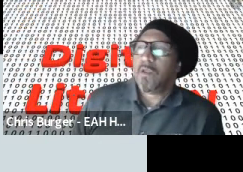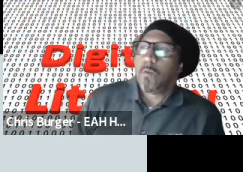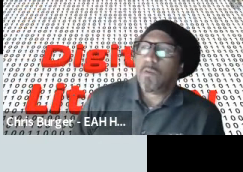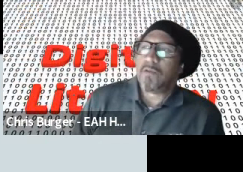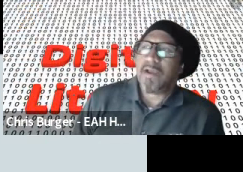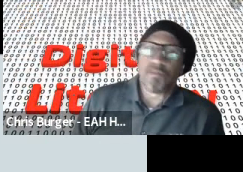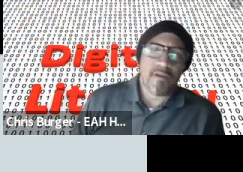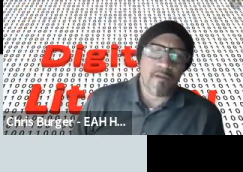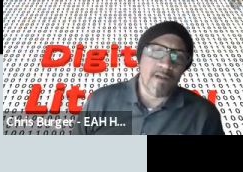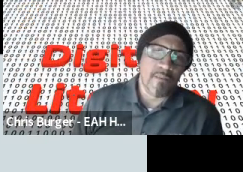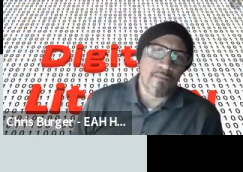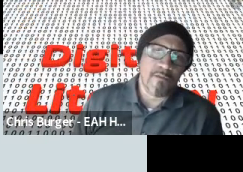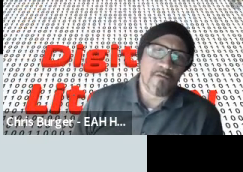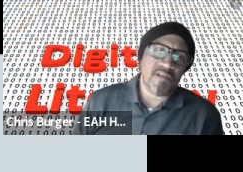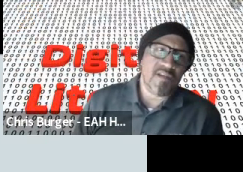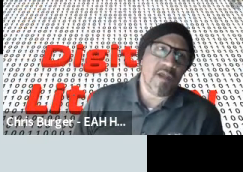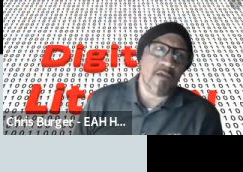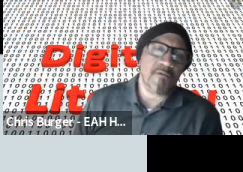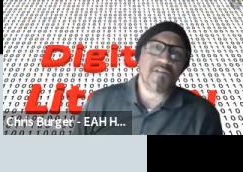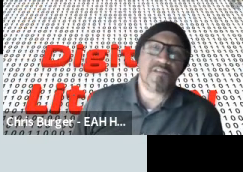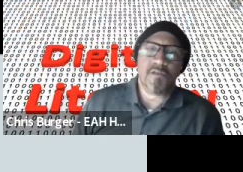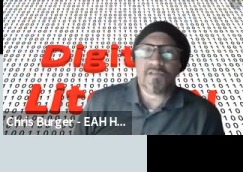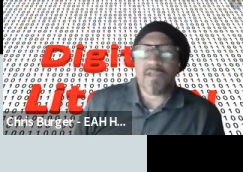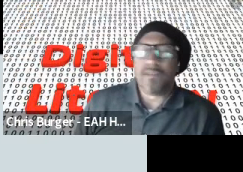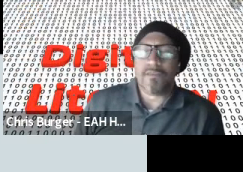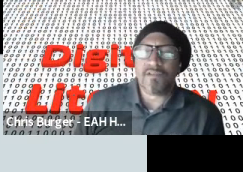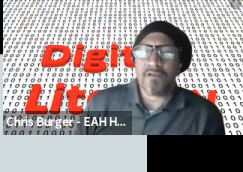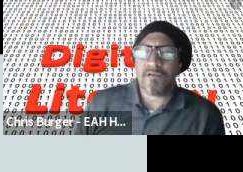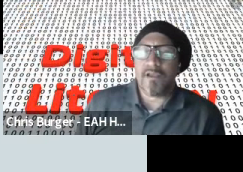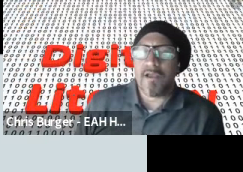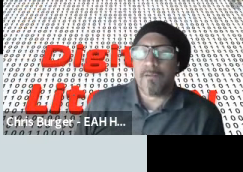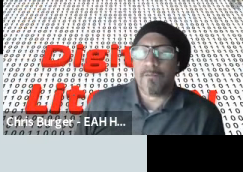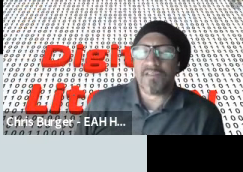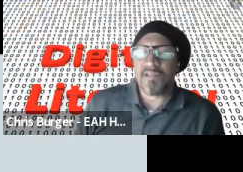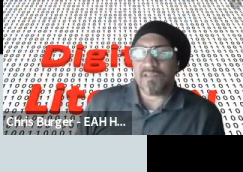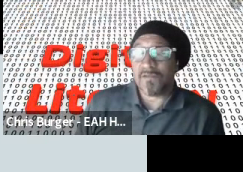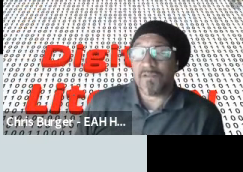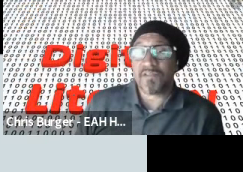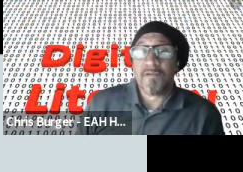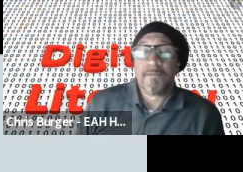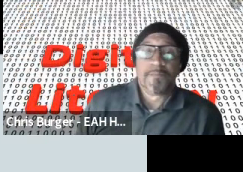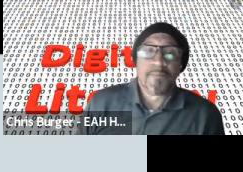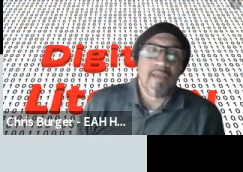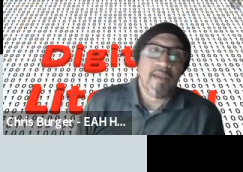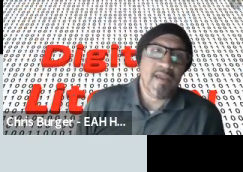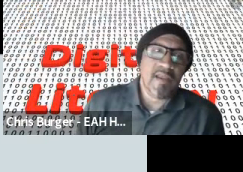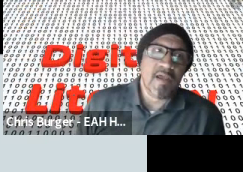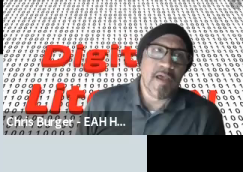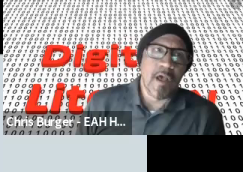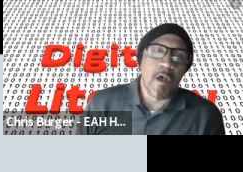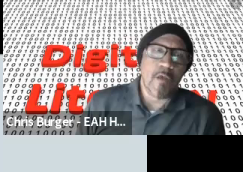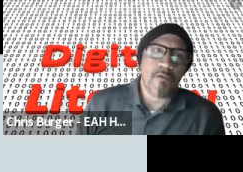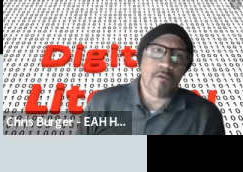2020, we graduated about 1,300 students, 1,300 resident students.